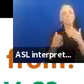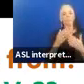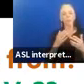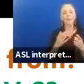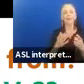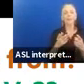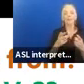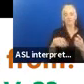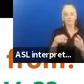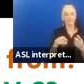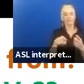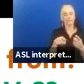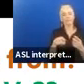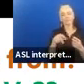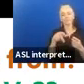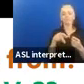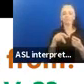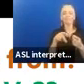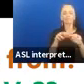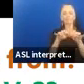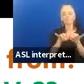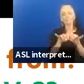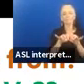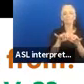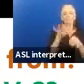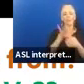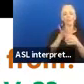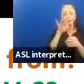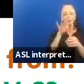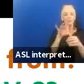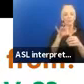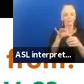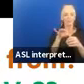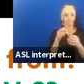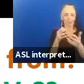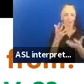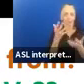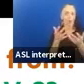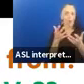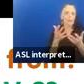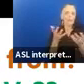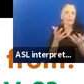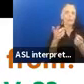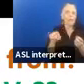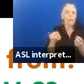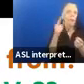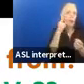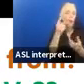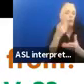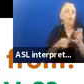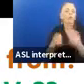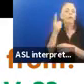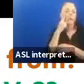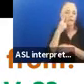be voting in the poll on where they, what they've heard and where they think